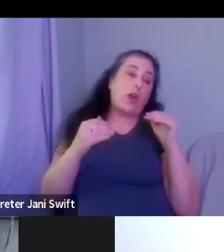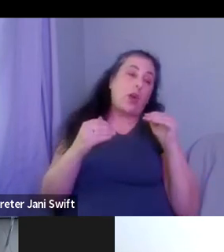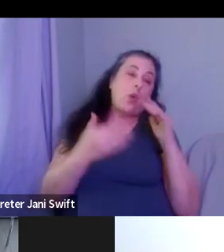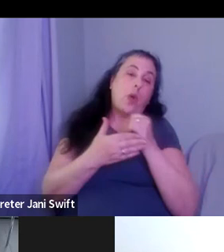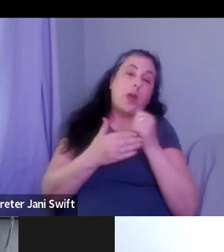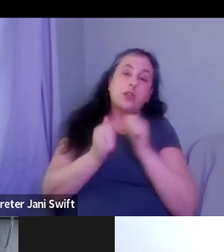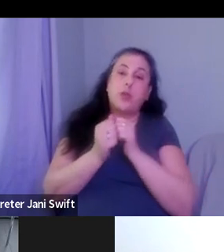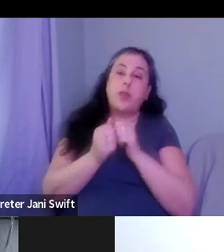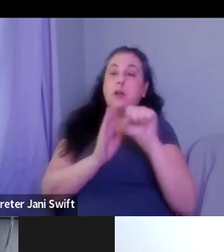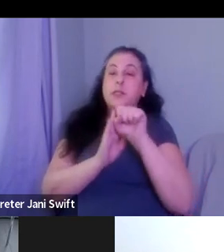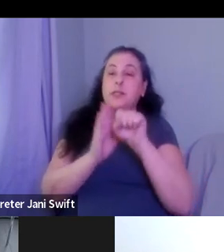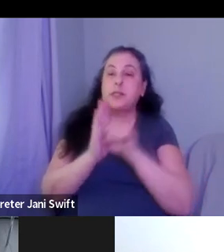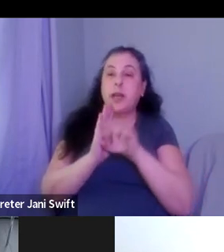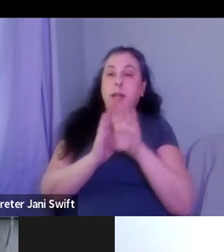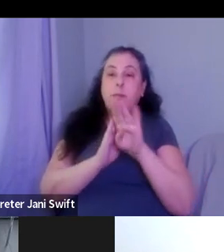bills.